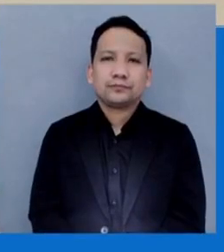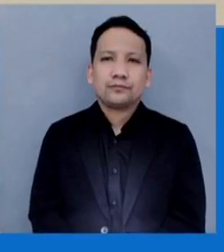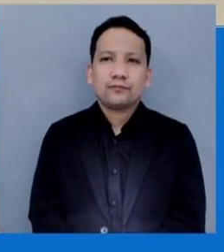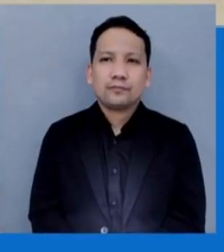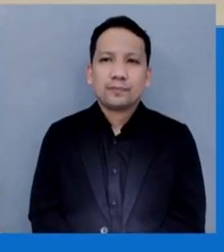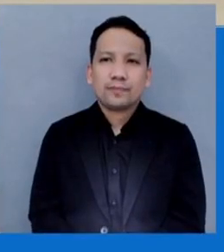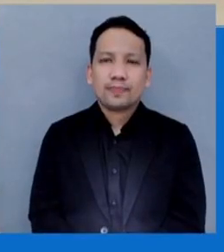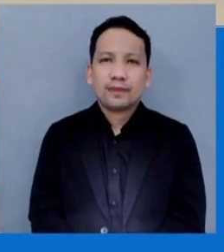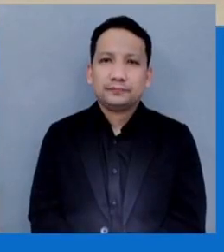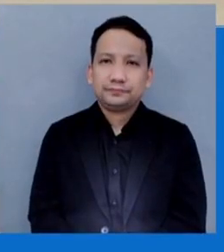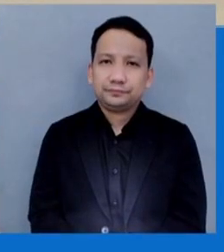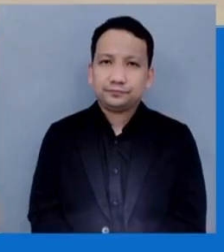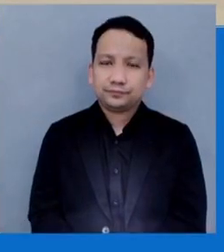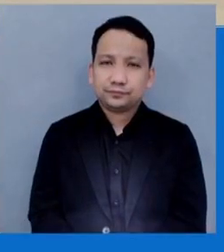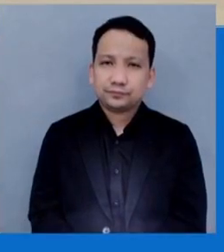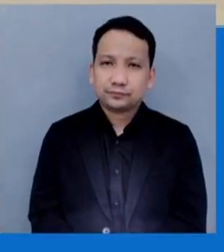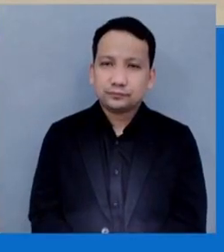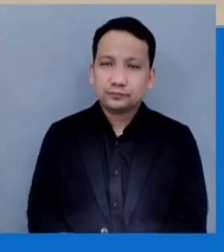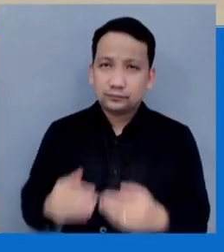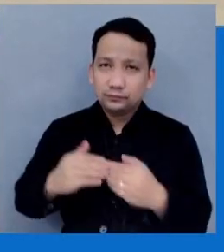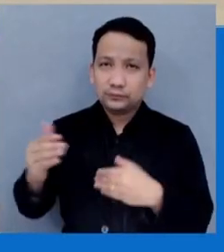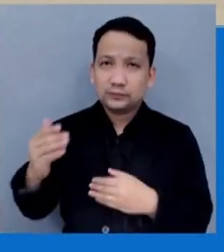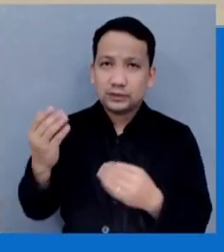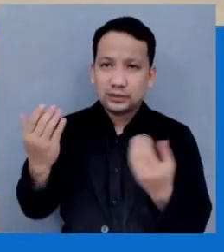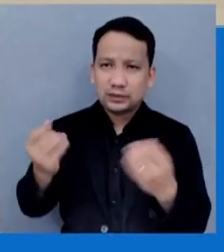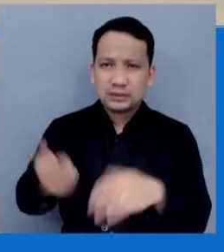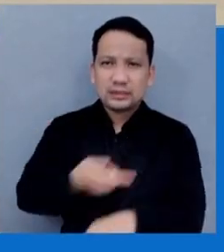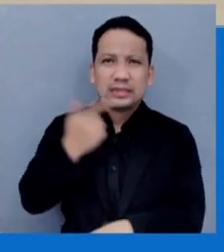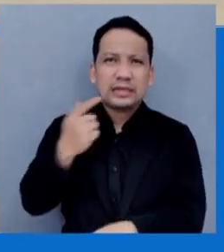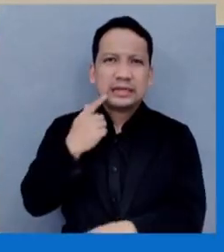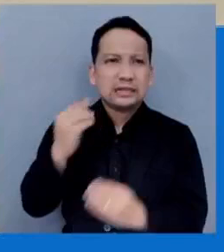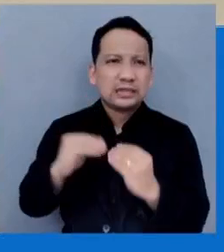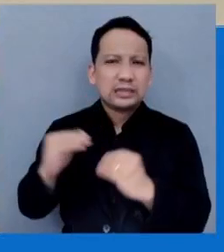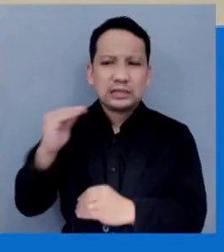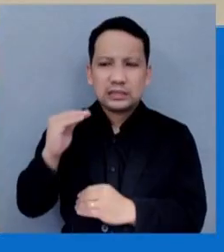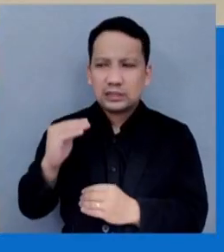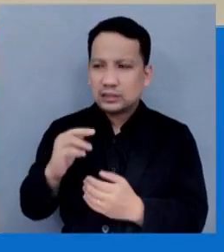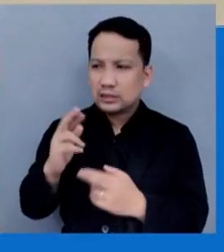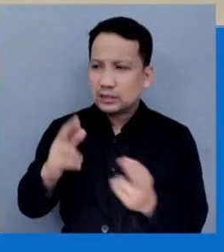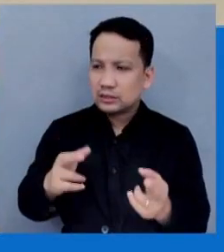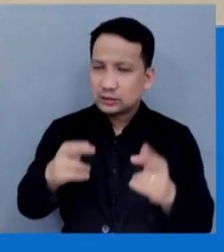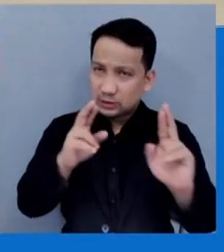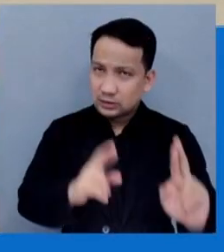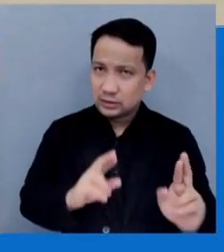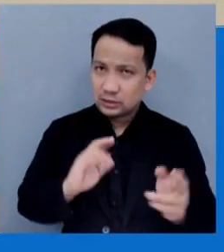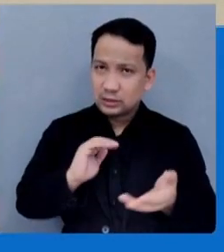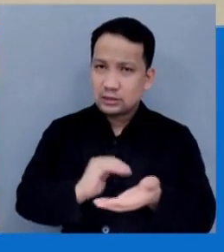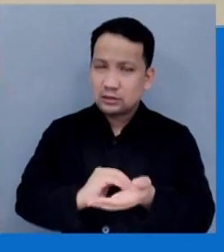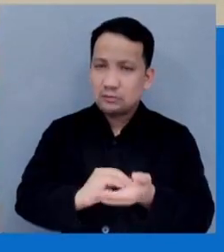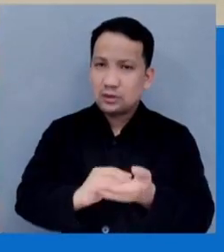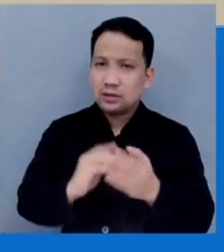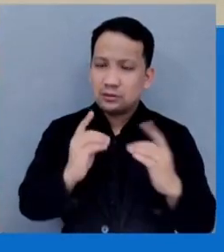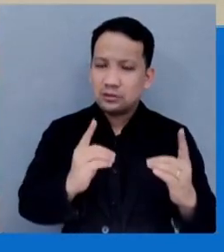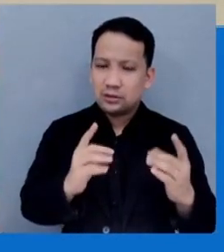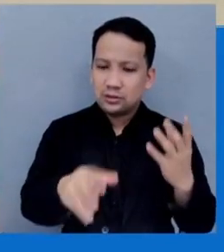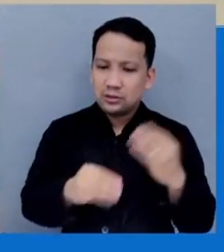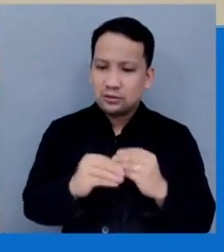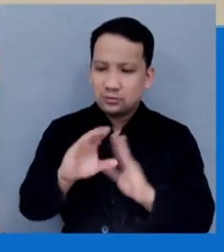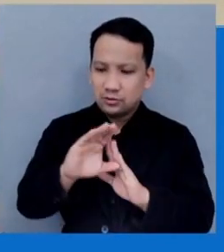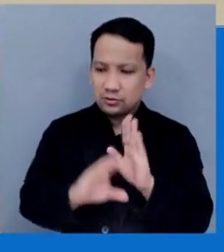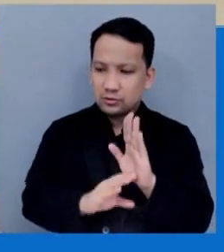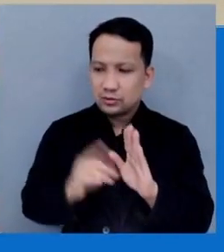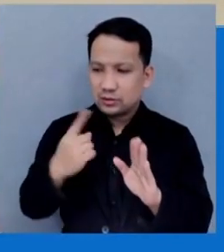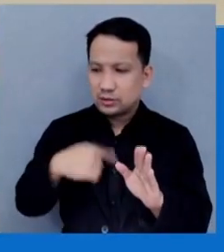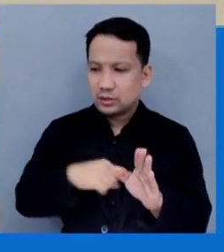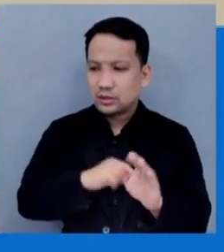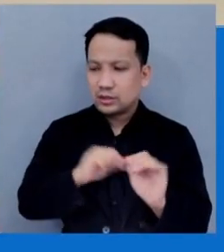Na-blur yung boundaries ng mga matagal mga nire-respeto na mga doktrina. Sa constitution po natin,